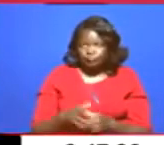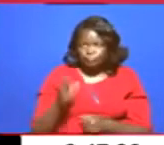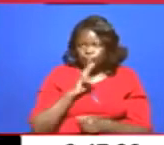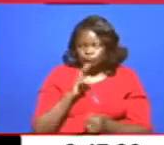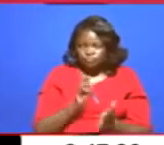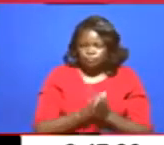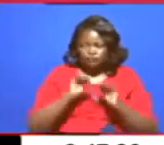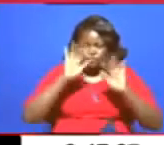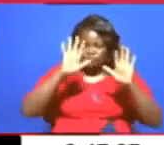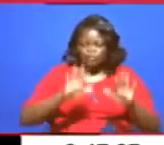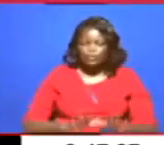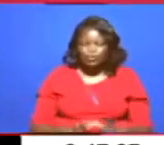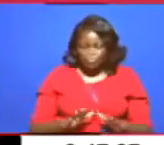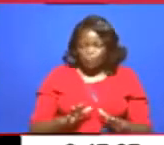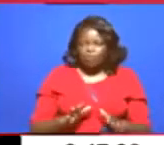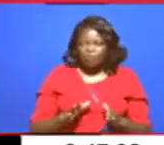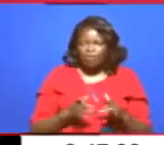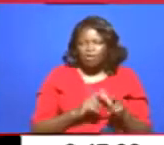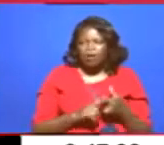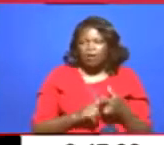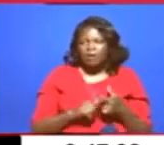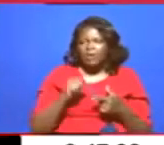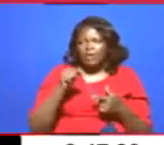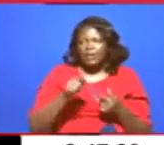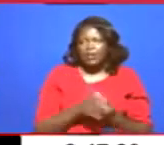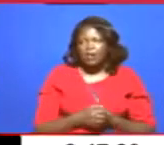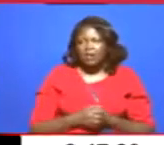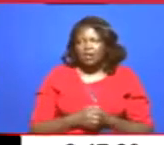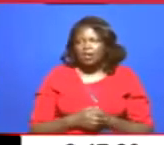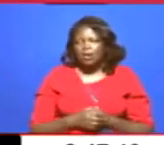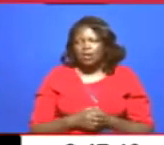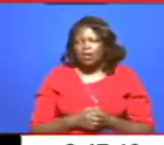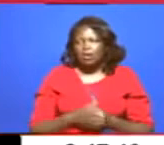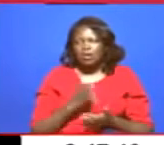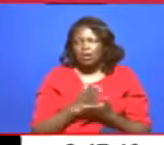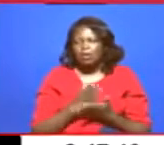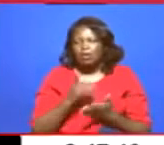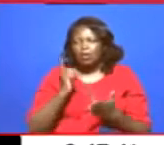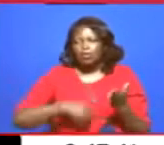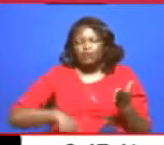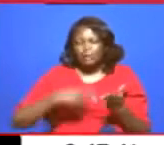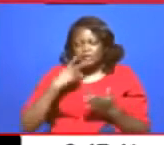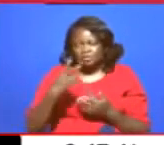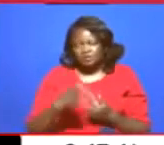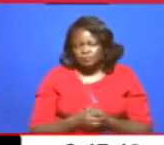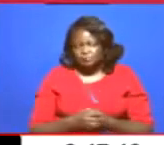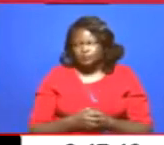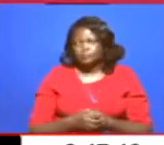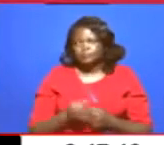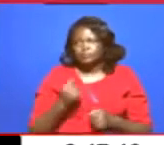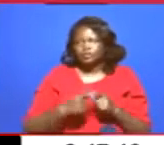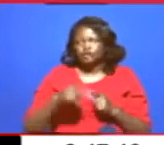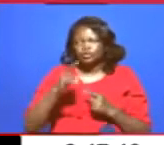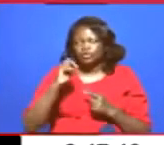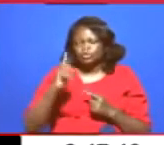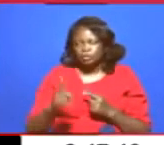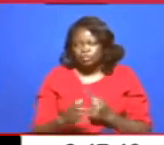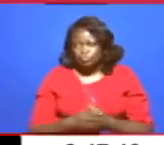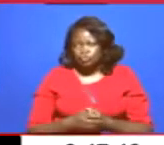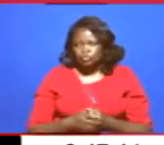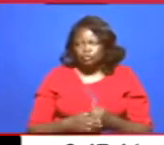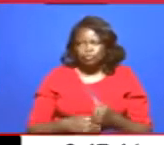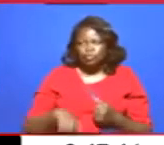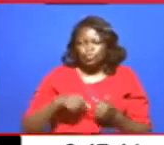important slide as well, and this is really testament to what we are seeing in 2021. We